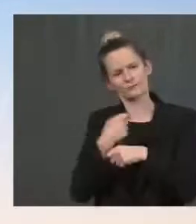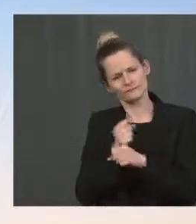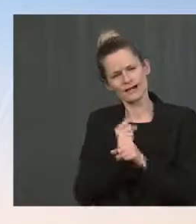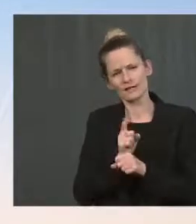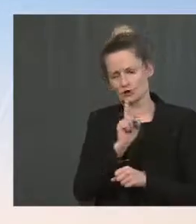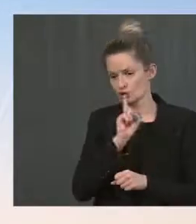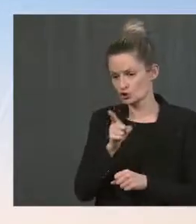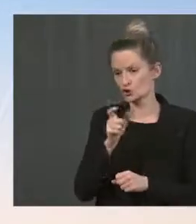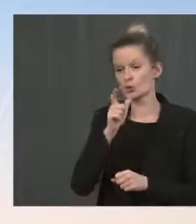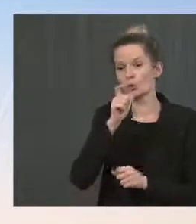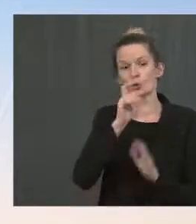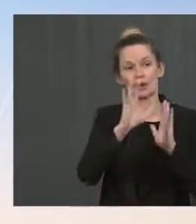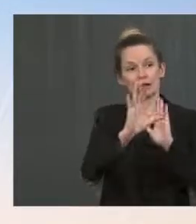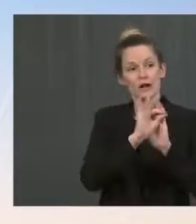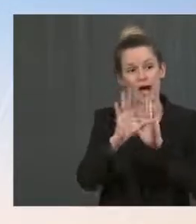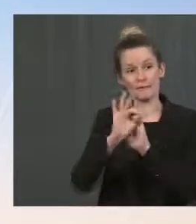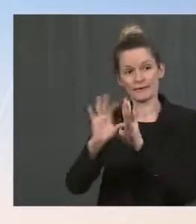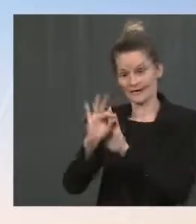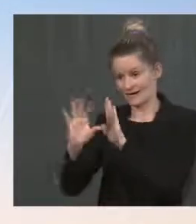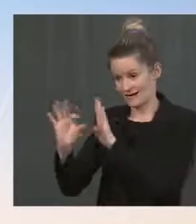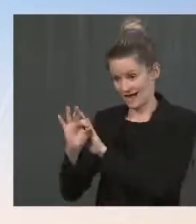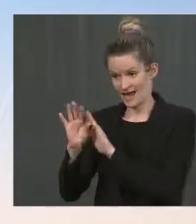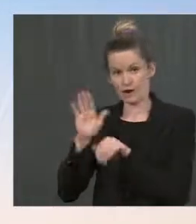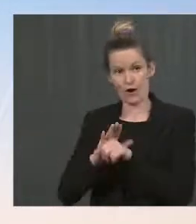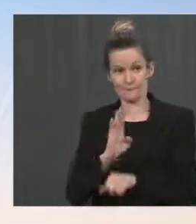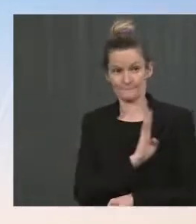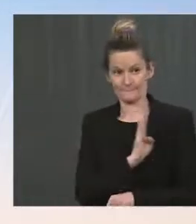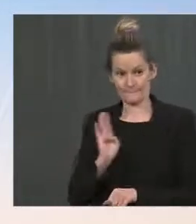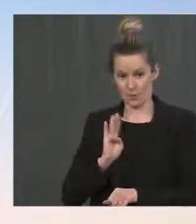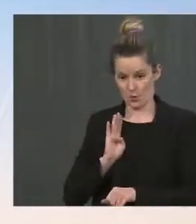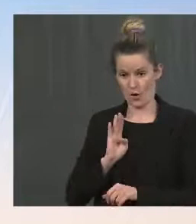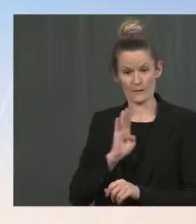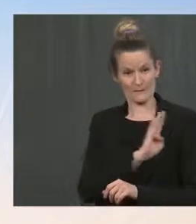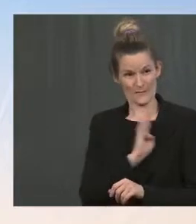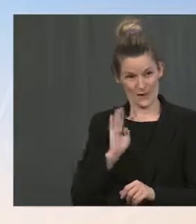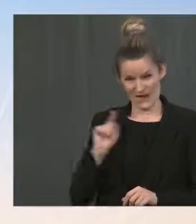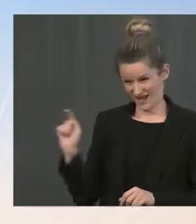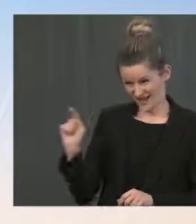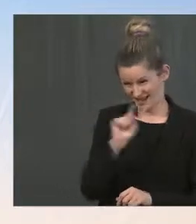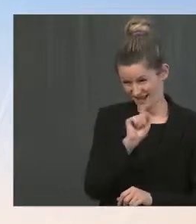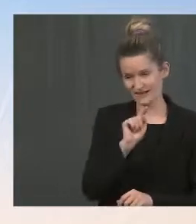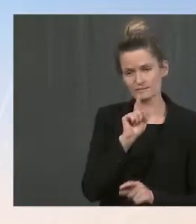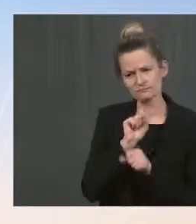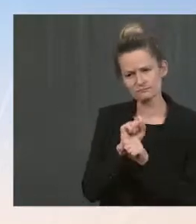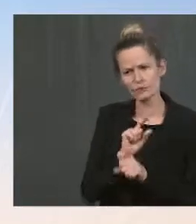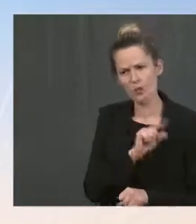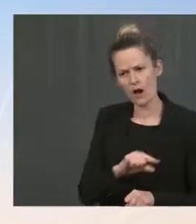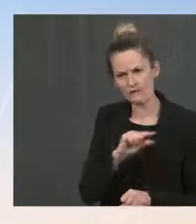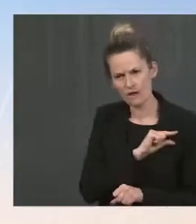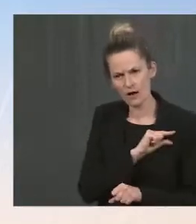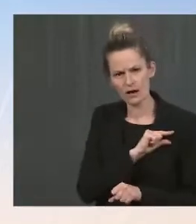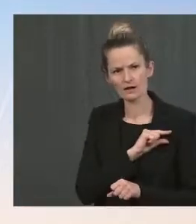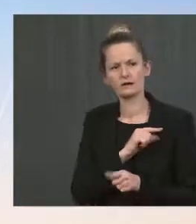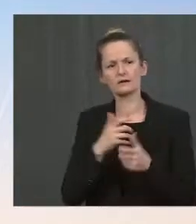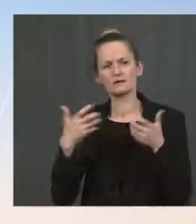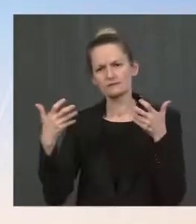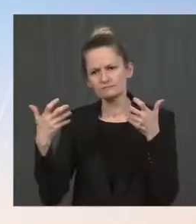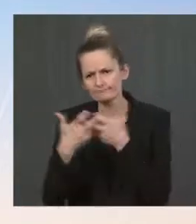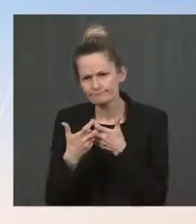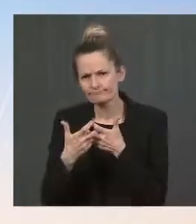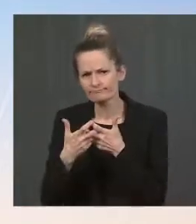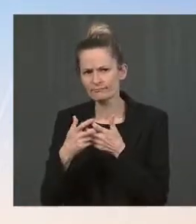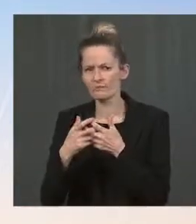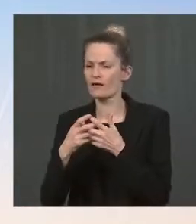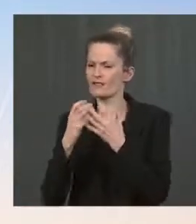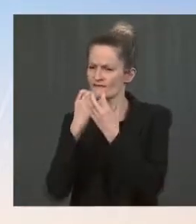people serving on these boards who are qualified to serve on them and who are aligned with your values. Yes, that was an ask